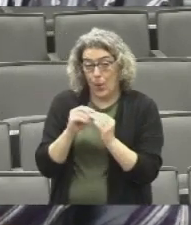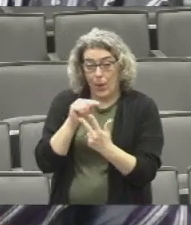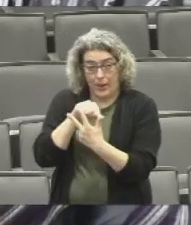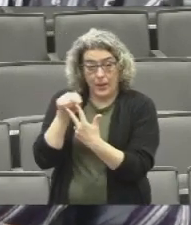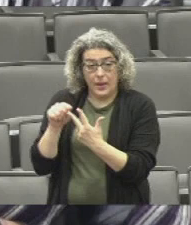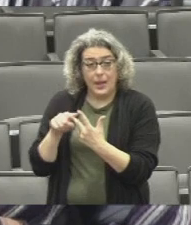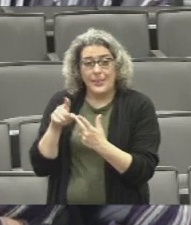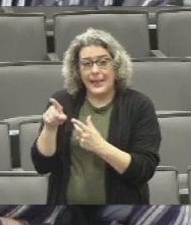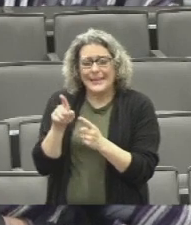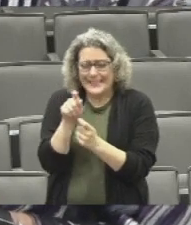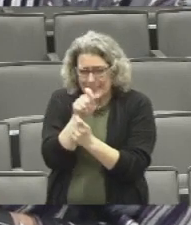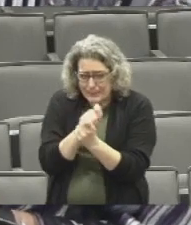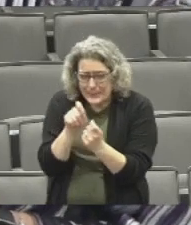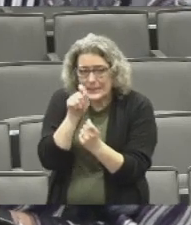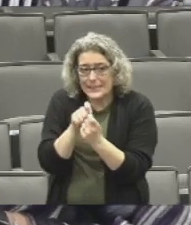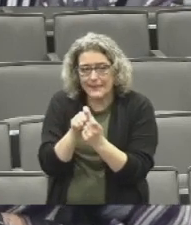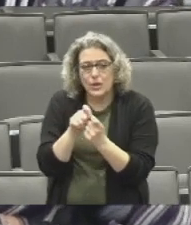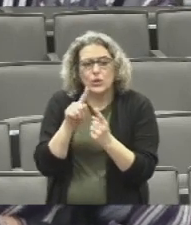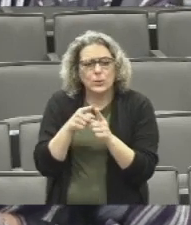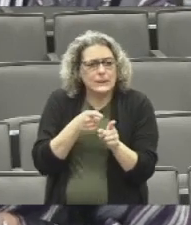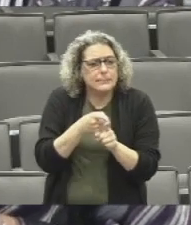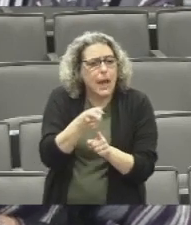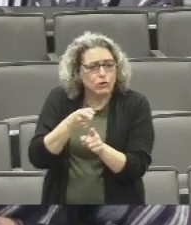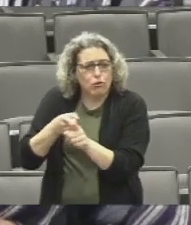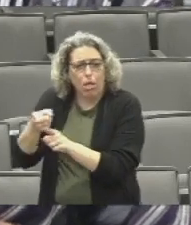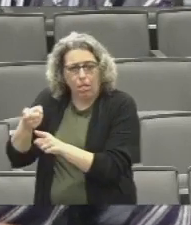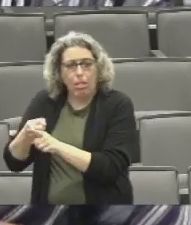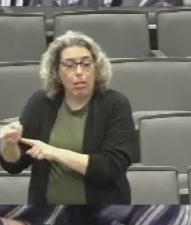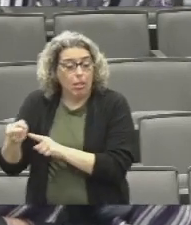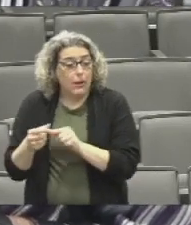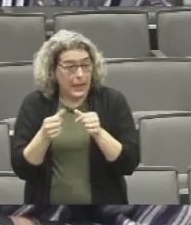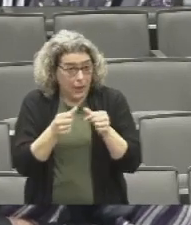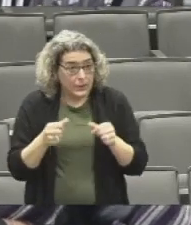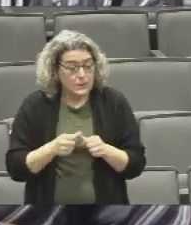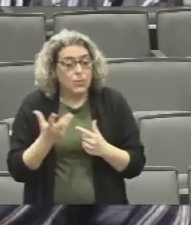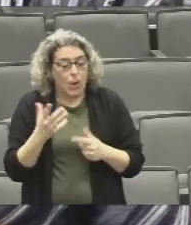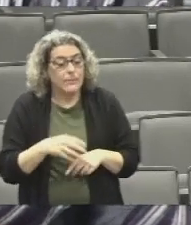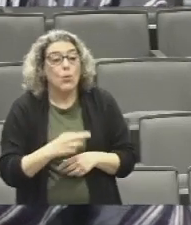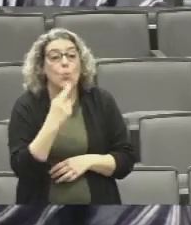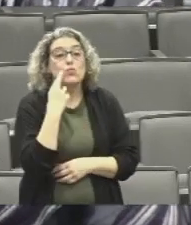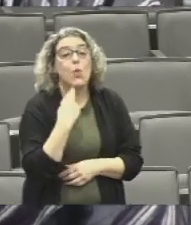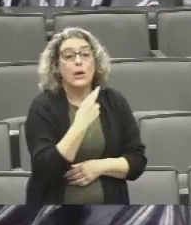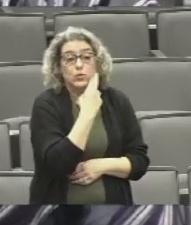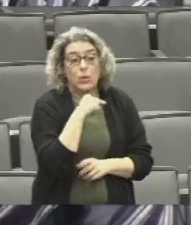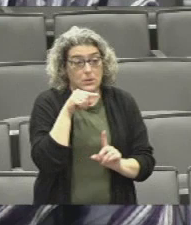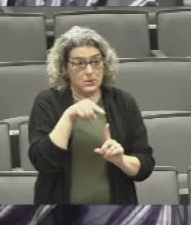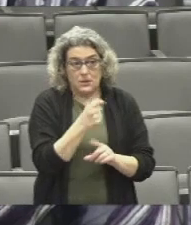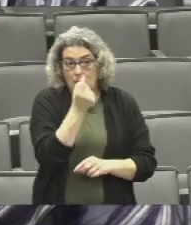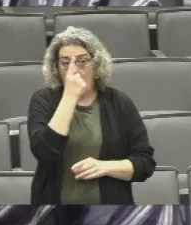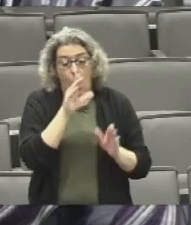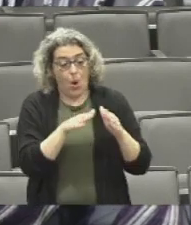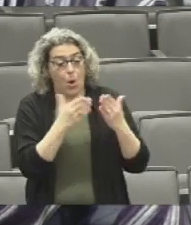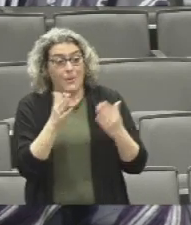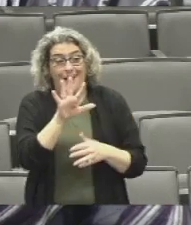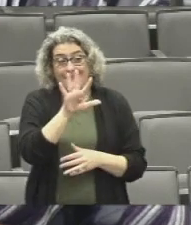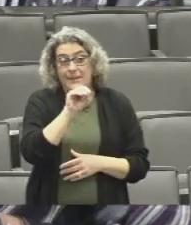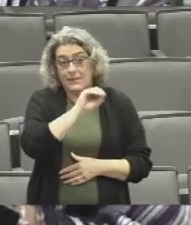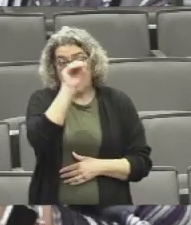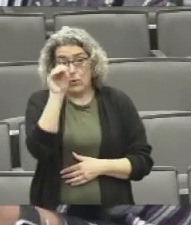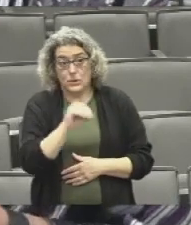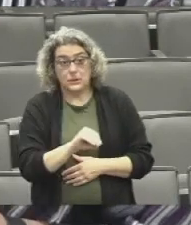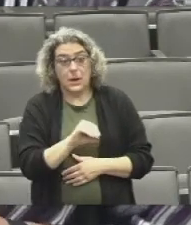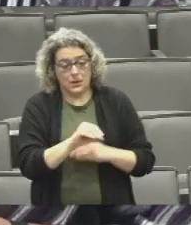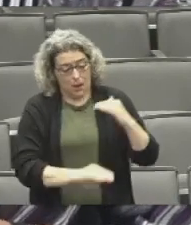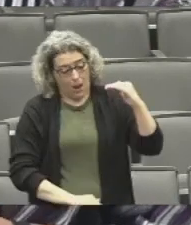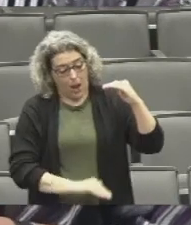to areas, special areas. In our area, restaurants could open at 50% occupancy rate,